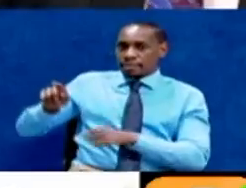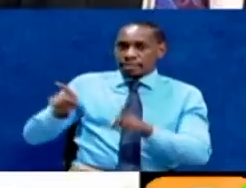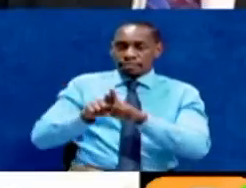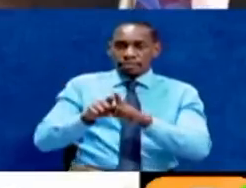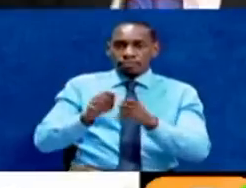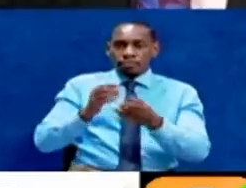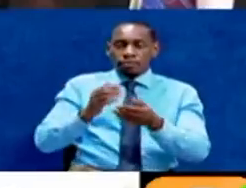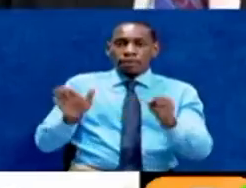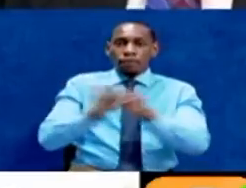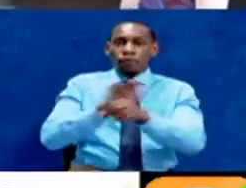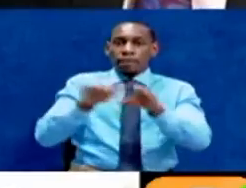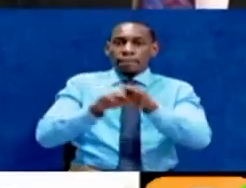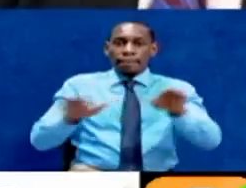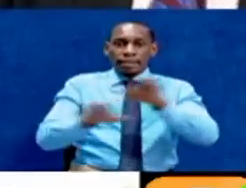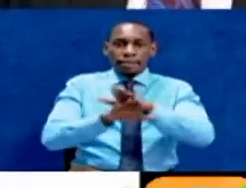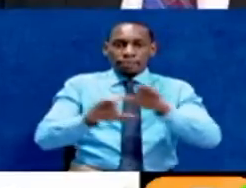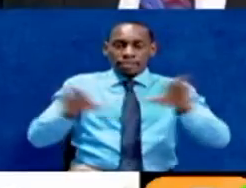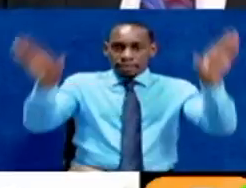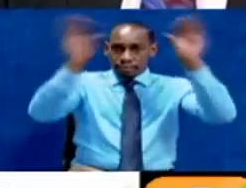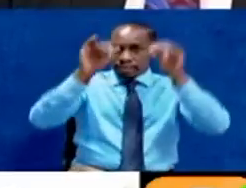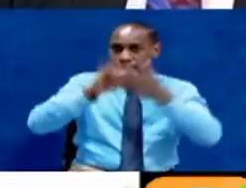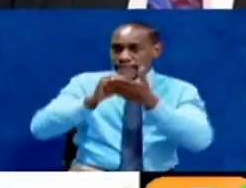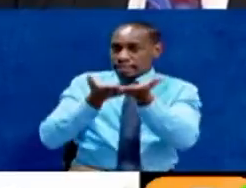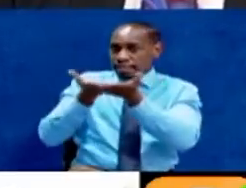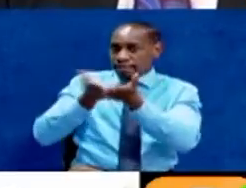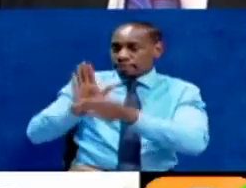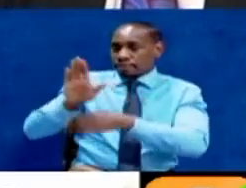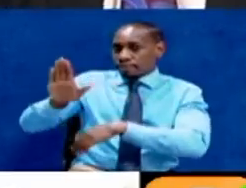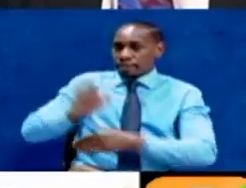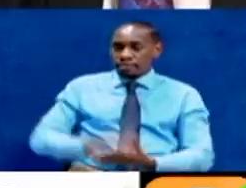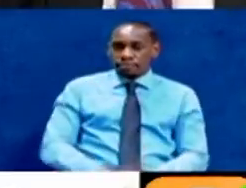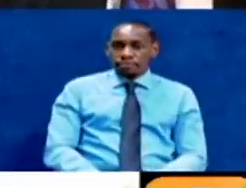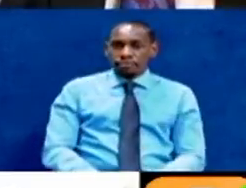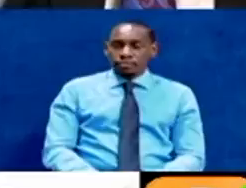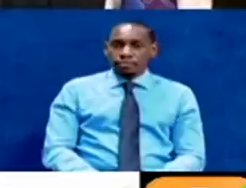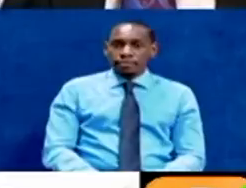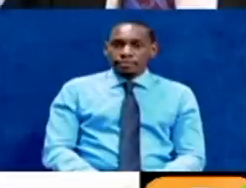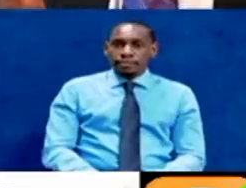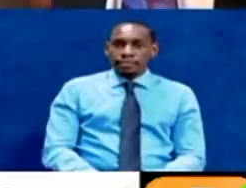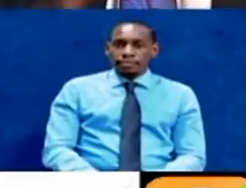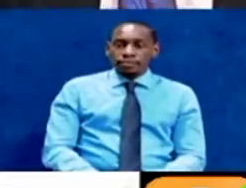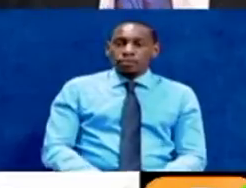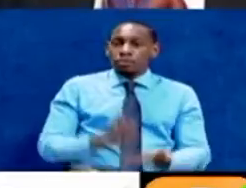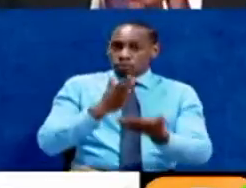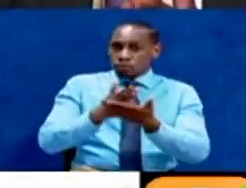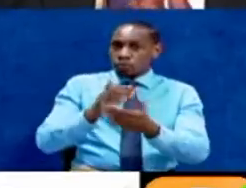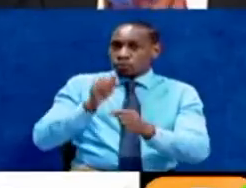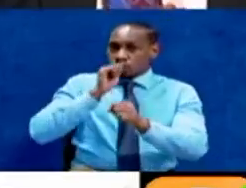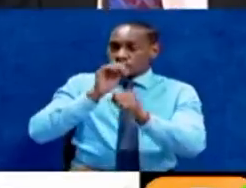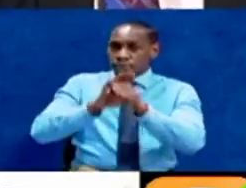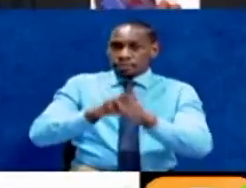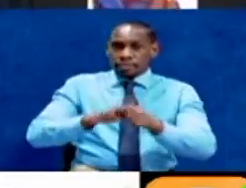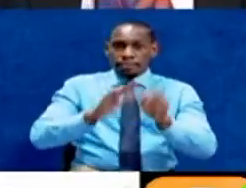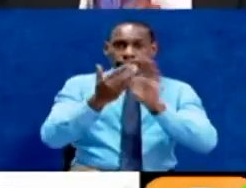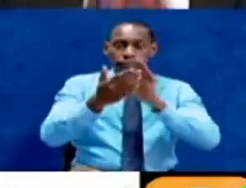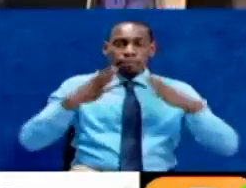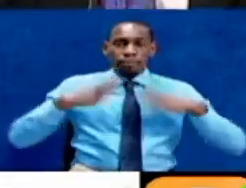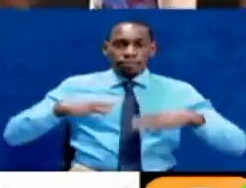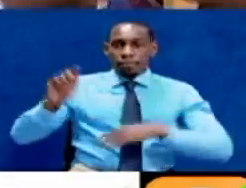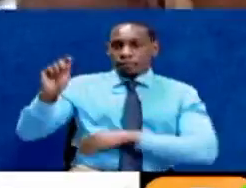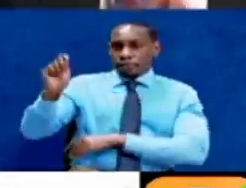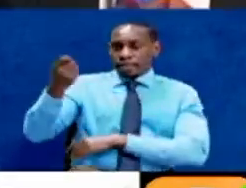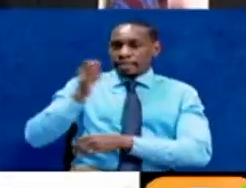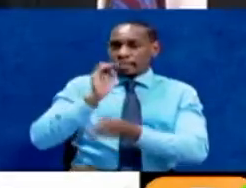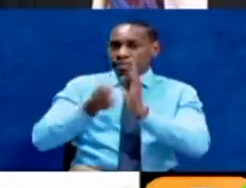deputy president that he has, who serves him, and because we made a commitment to the people of Kenya. Mm-hmm. So